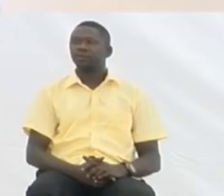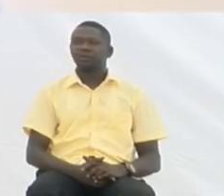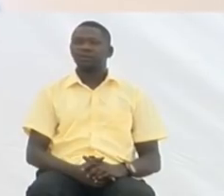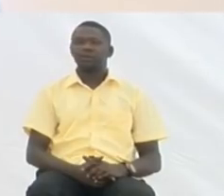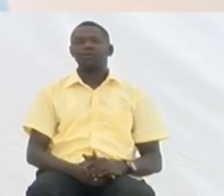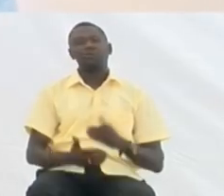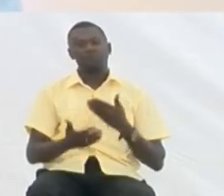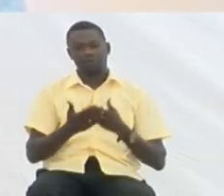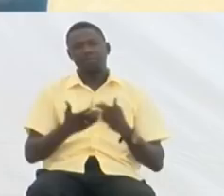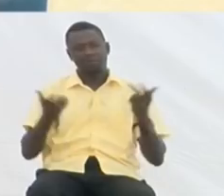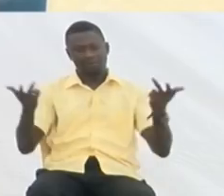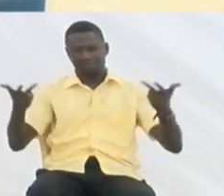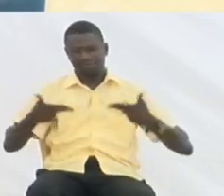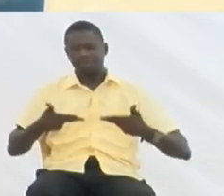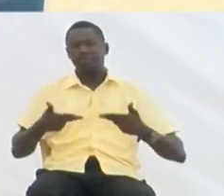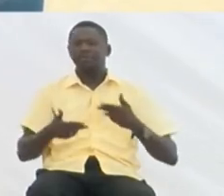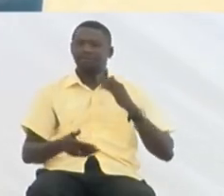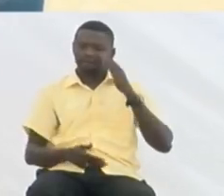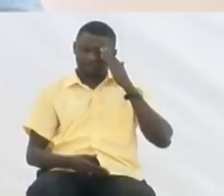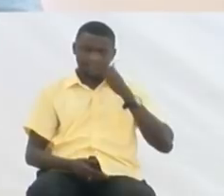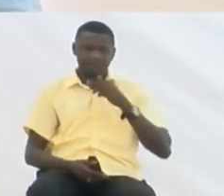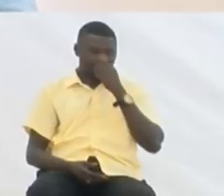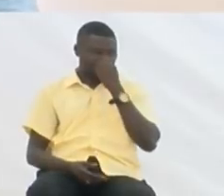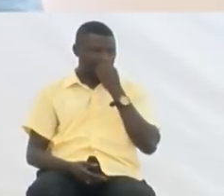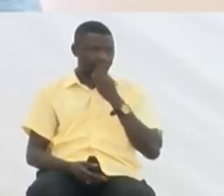bismillah akoye bismillah